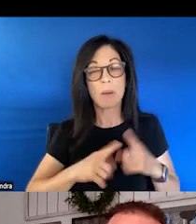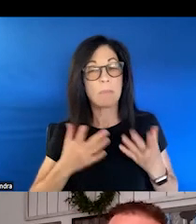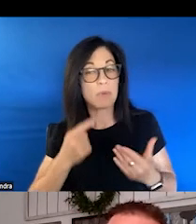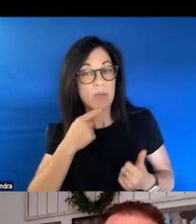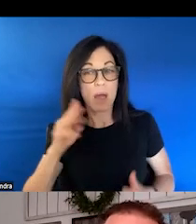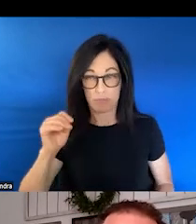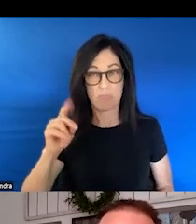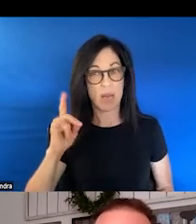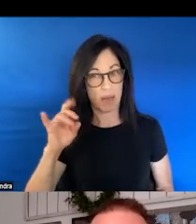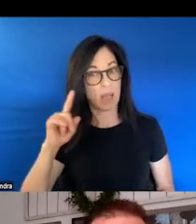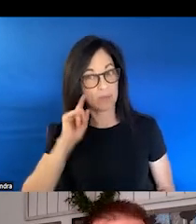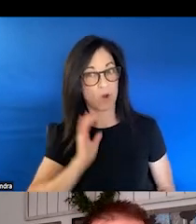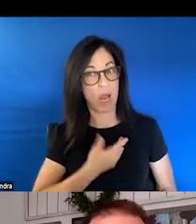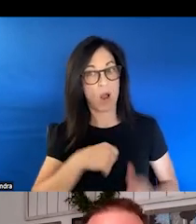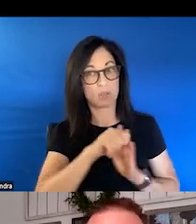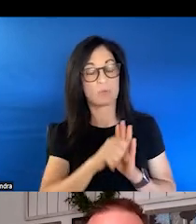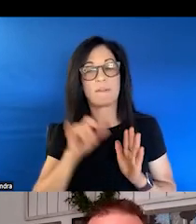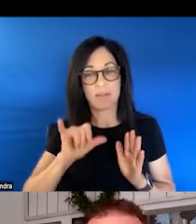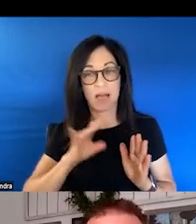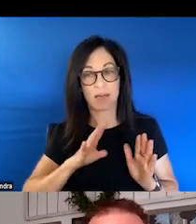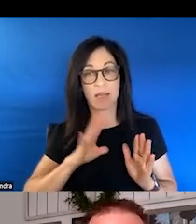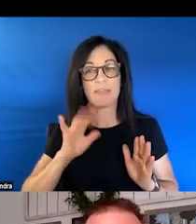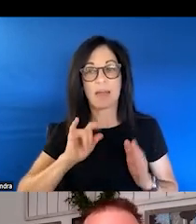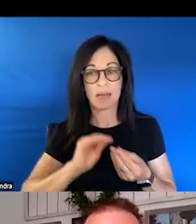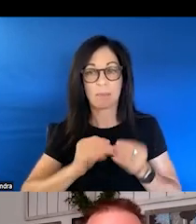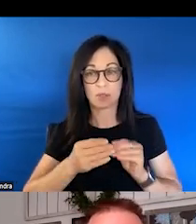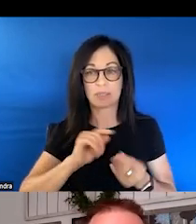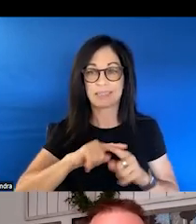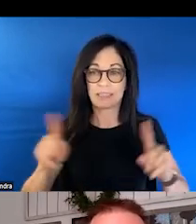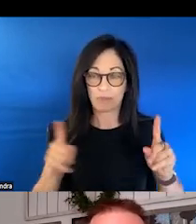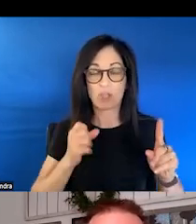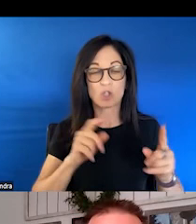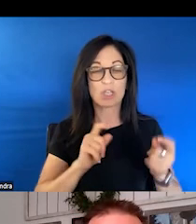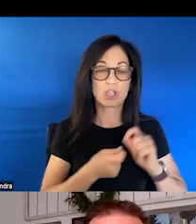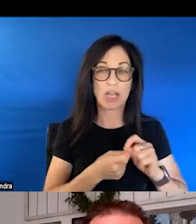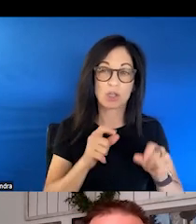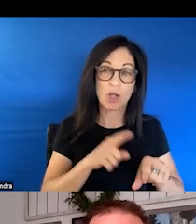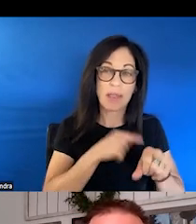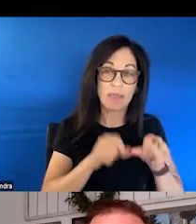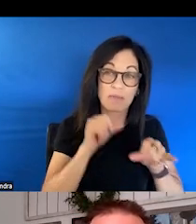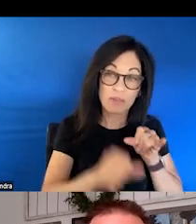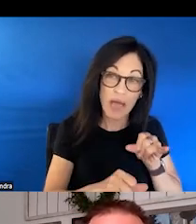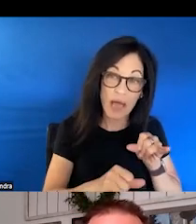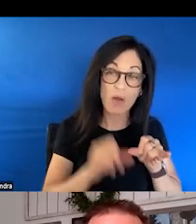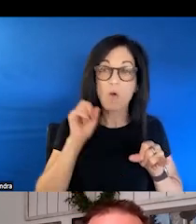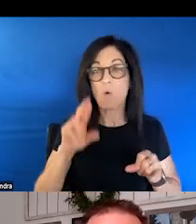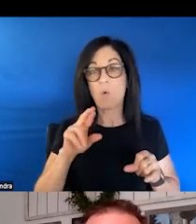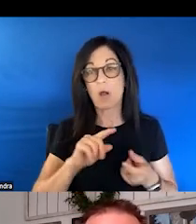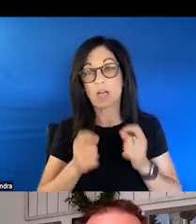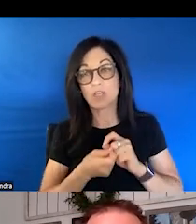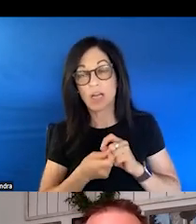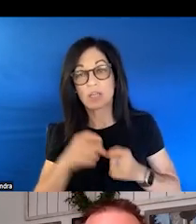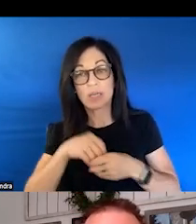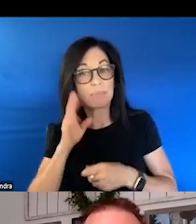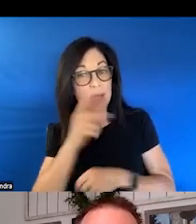that number is a bit different. So you change your length of stay, you could change your costing, and it will give you really pretty solid projections to start moving